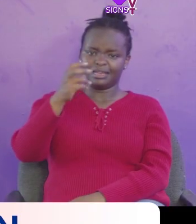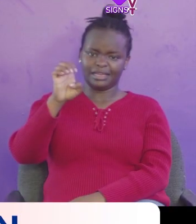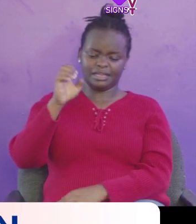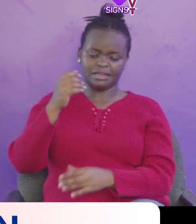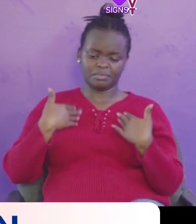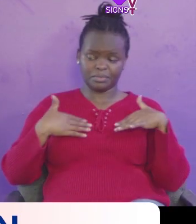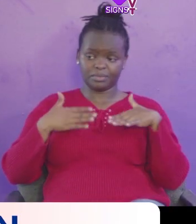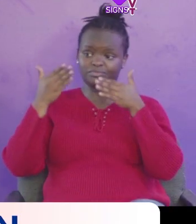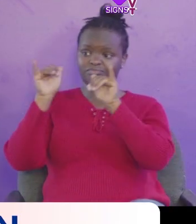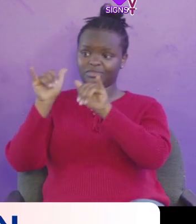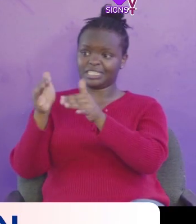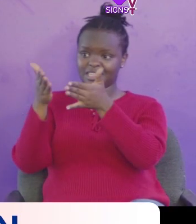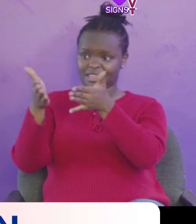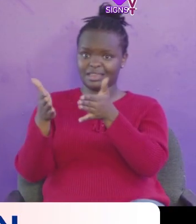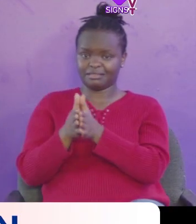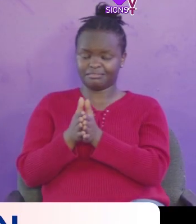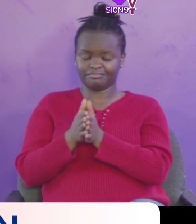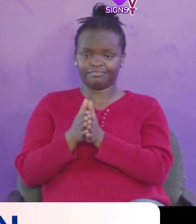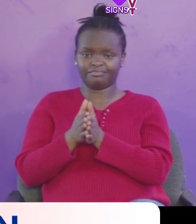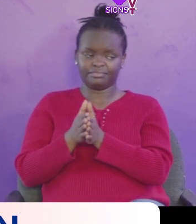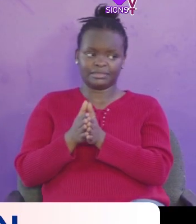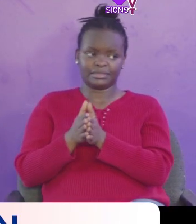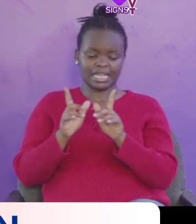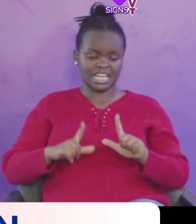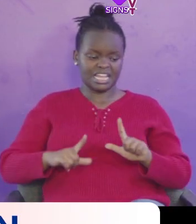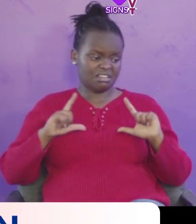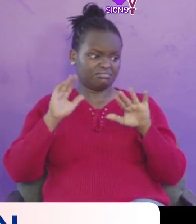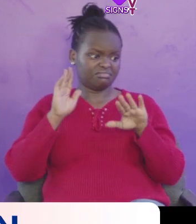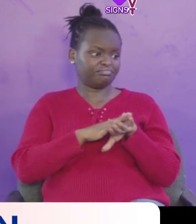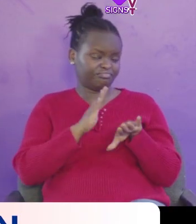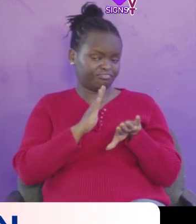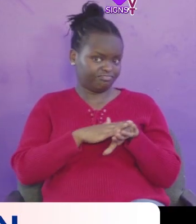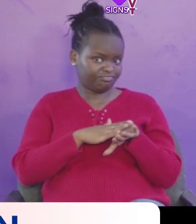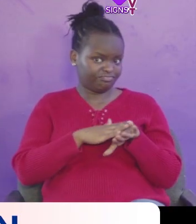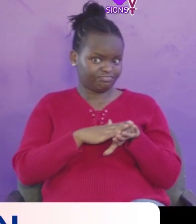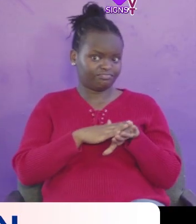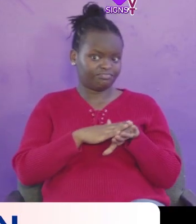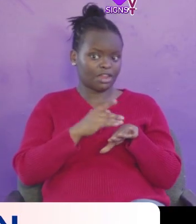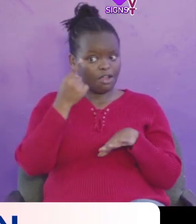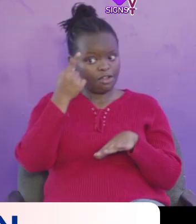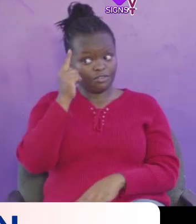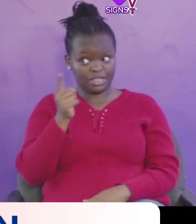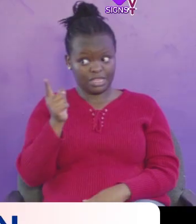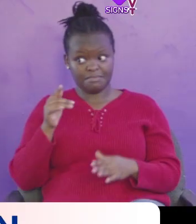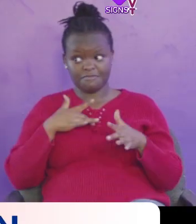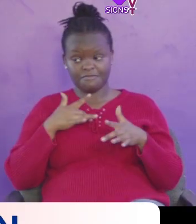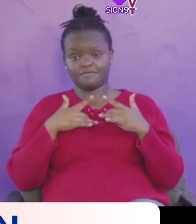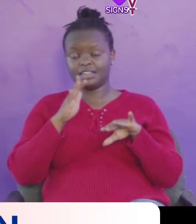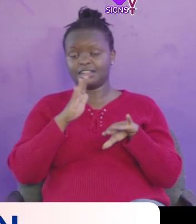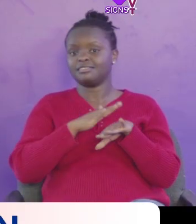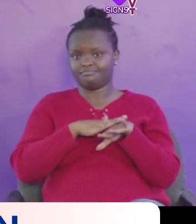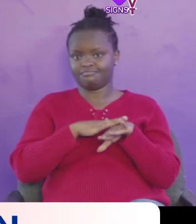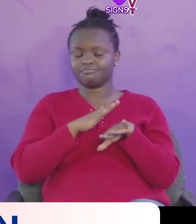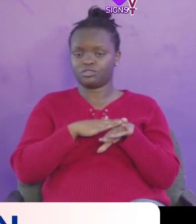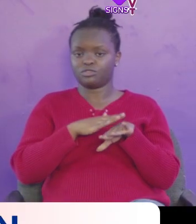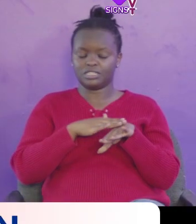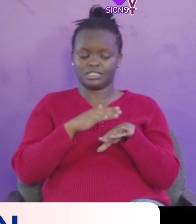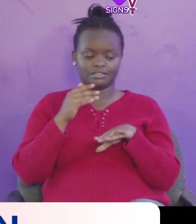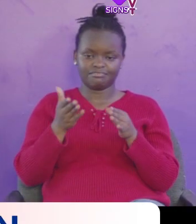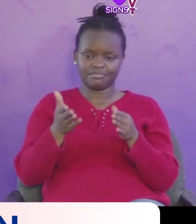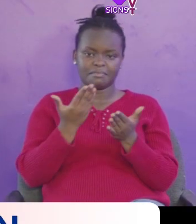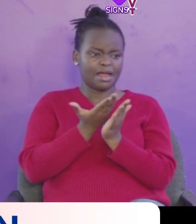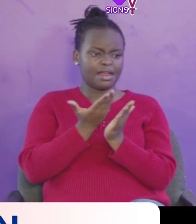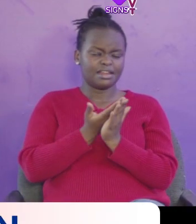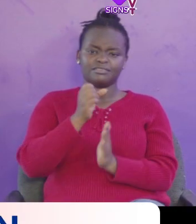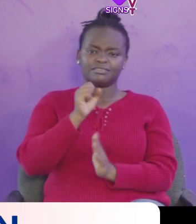there, as they say, that huko maisha ni mzuri. For them, they feel like actually they are in Singapore, because wanasema we have a